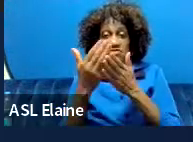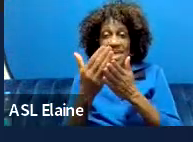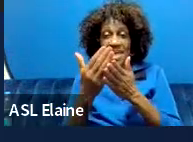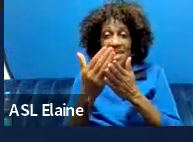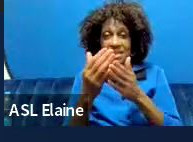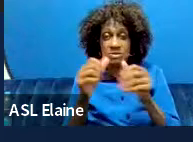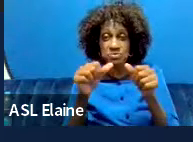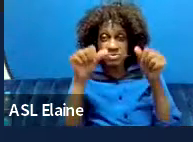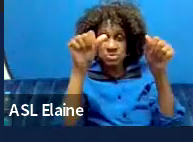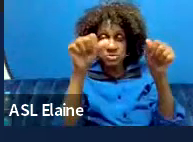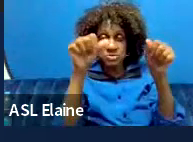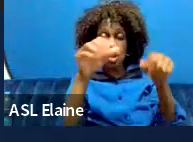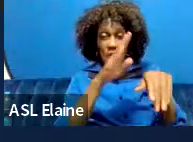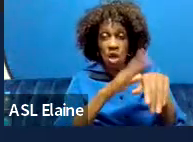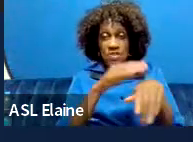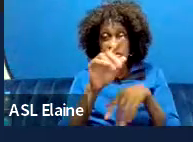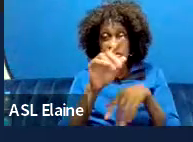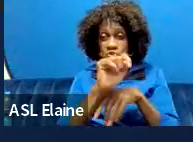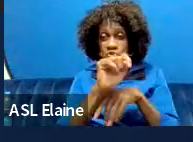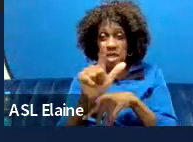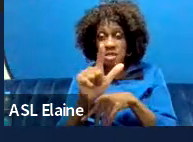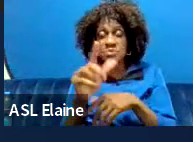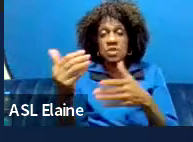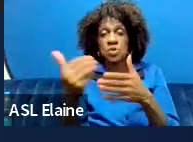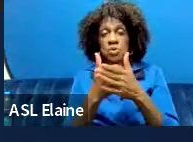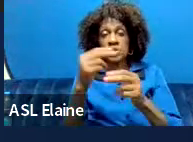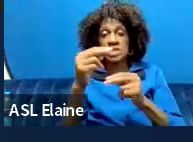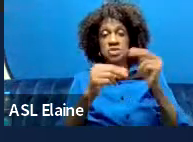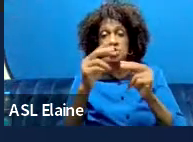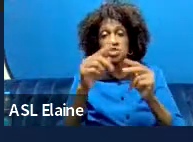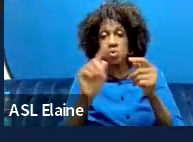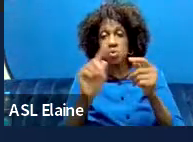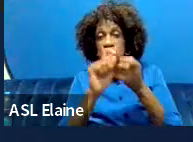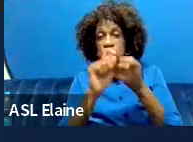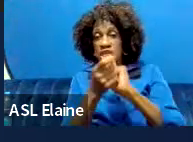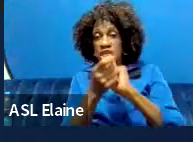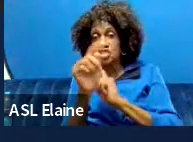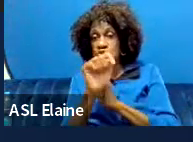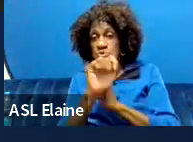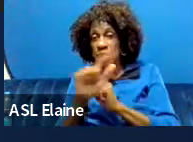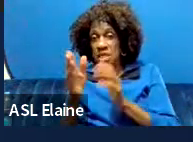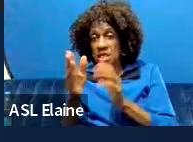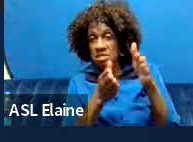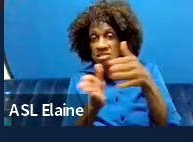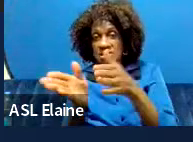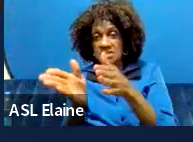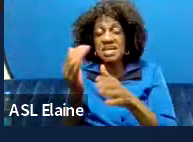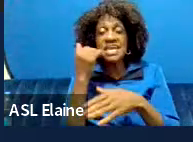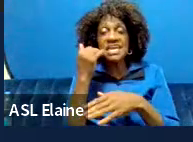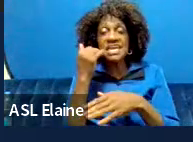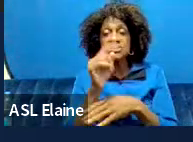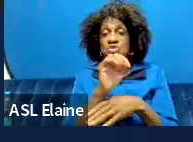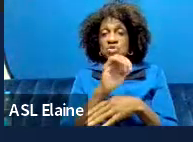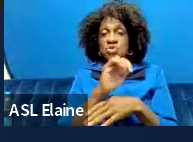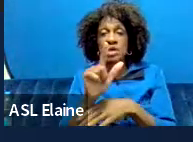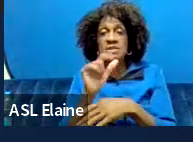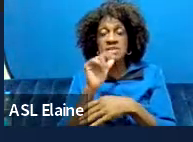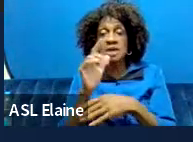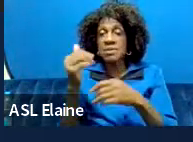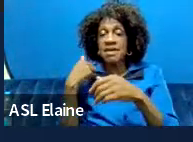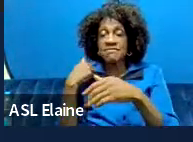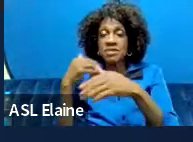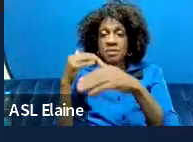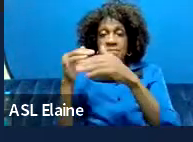in a trailhead about a newly constructed or altered trail, or even if the trail doesn't meet the minimum